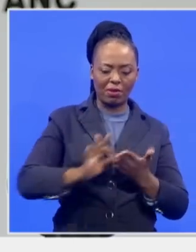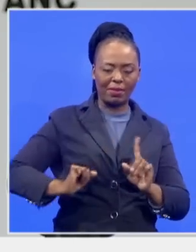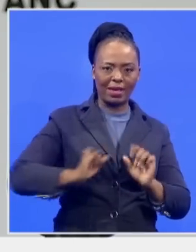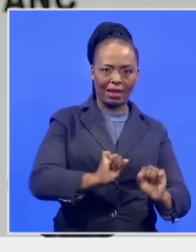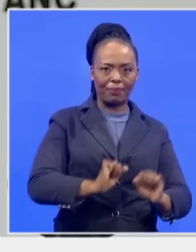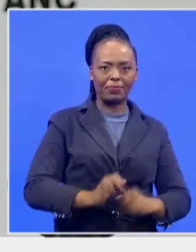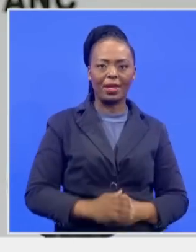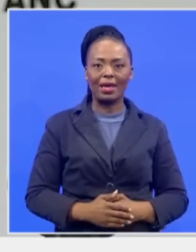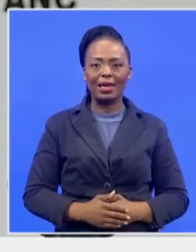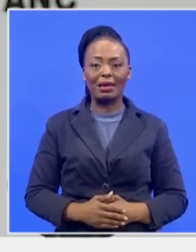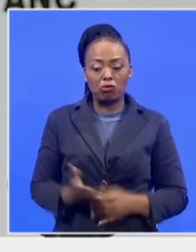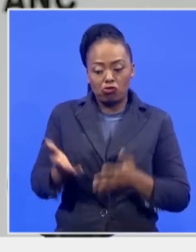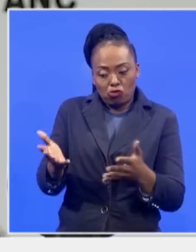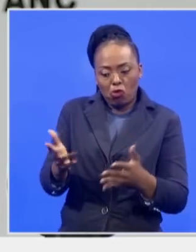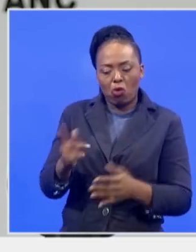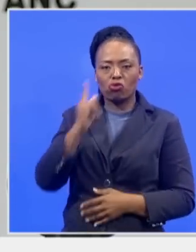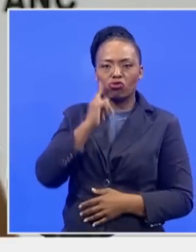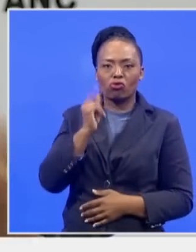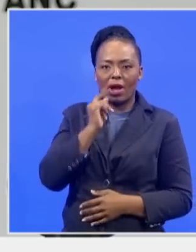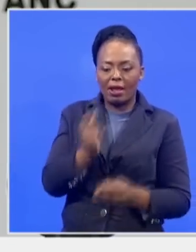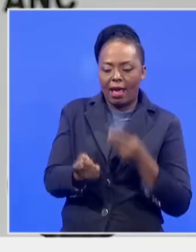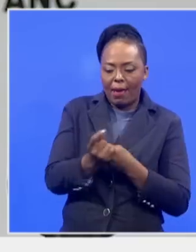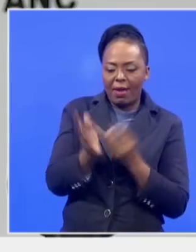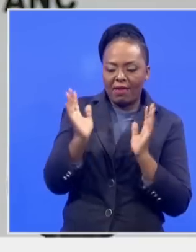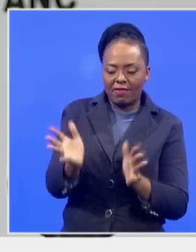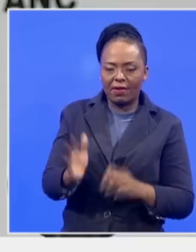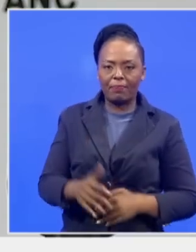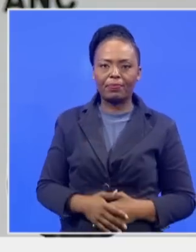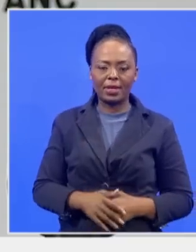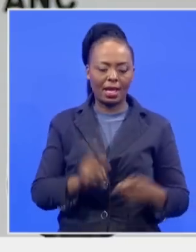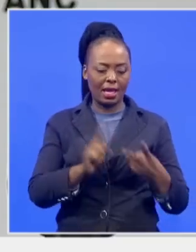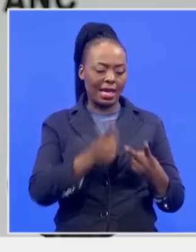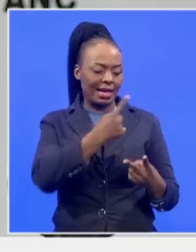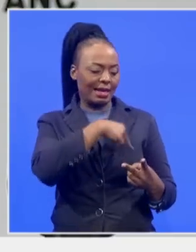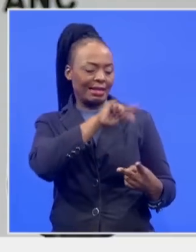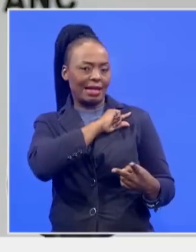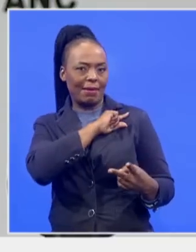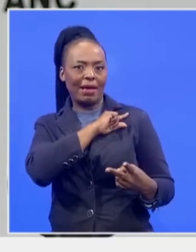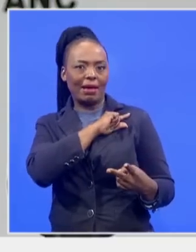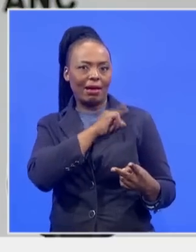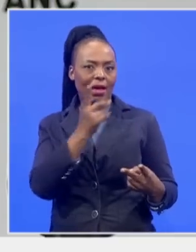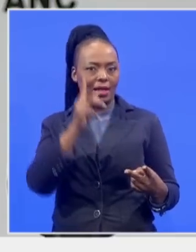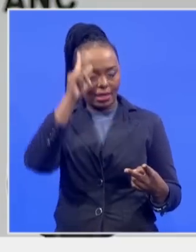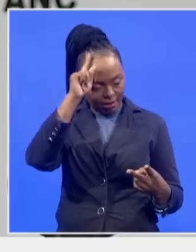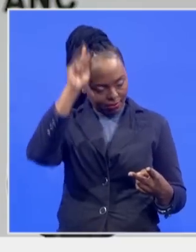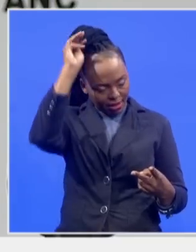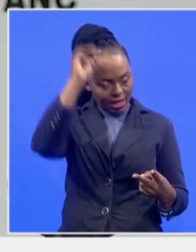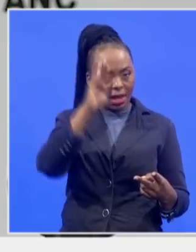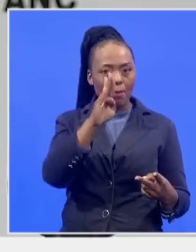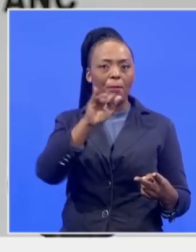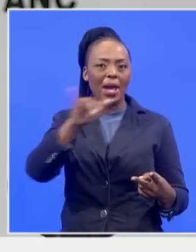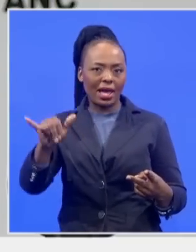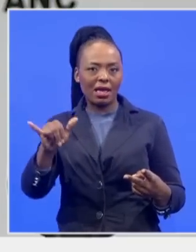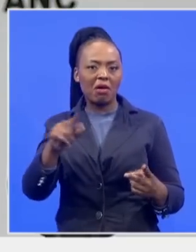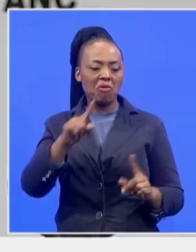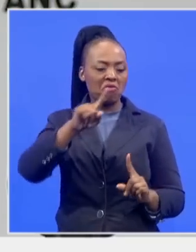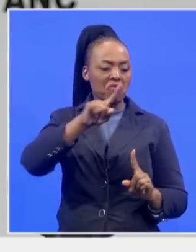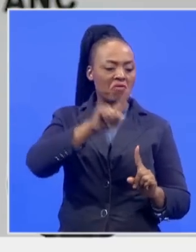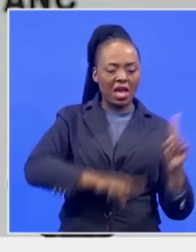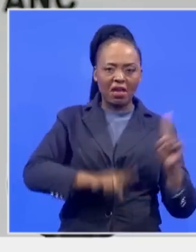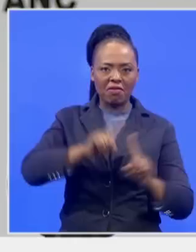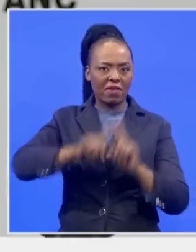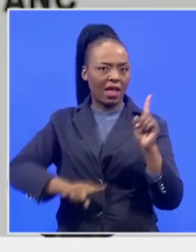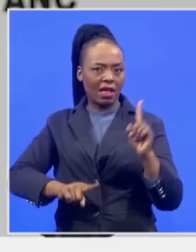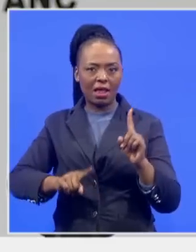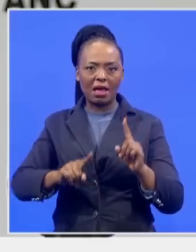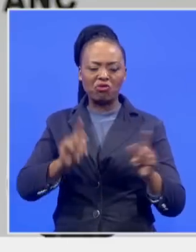Tshwane. That's what has happened in Gqeberha, Nelson Mandela Bay. There's been change of mayors